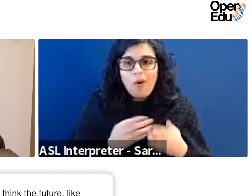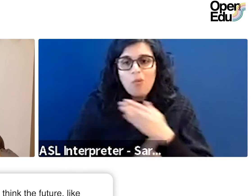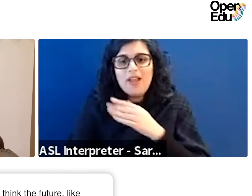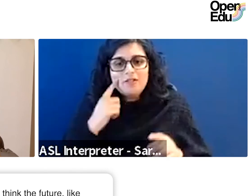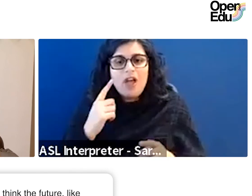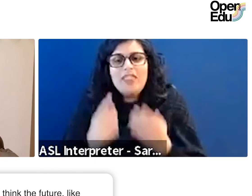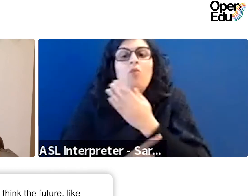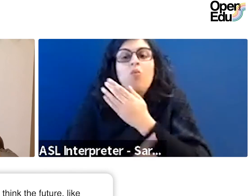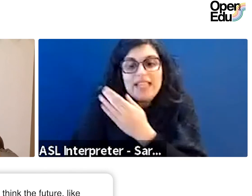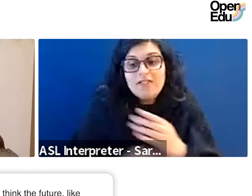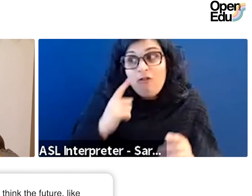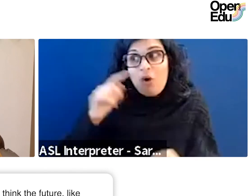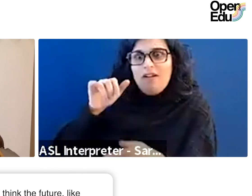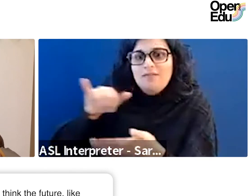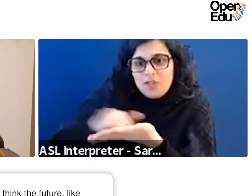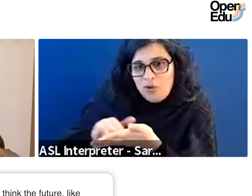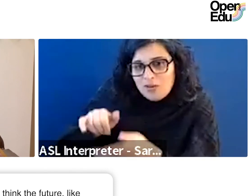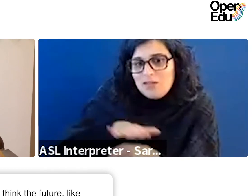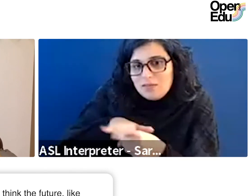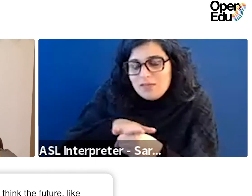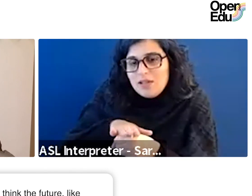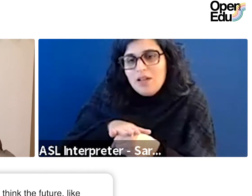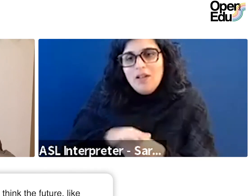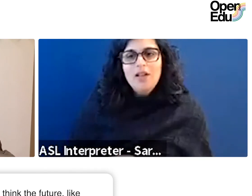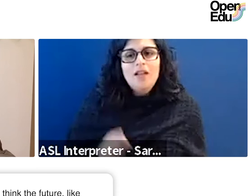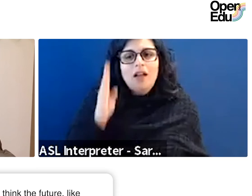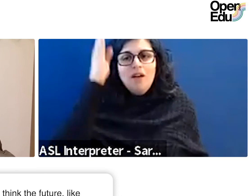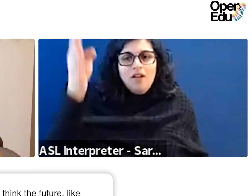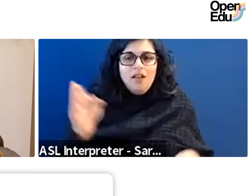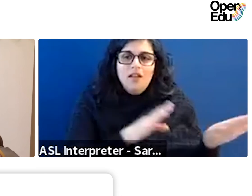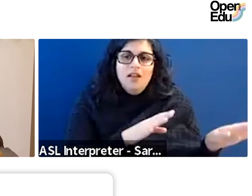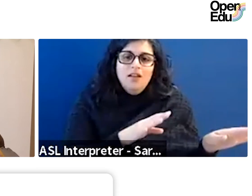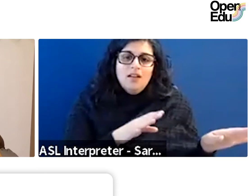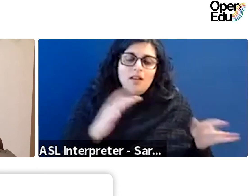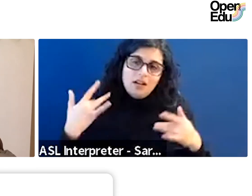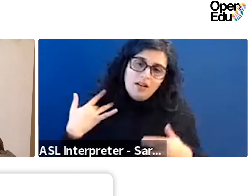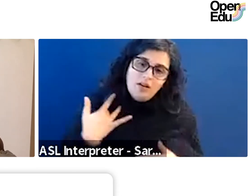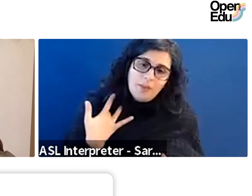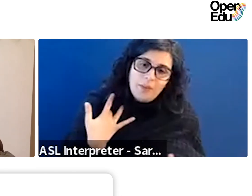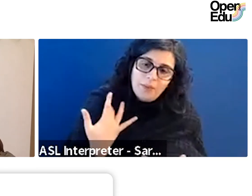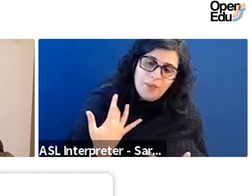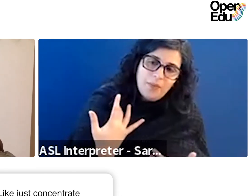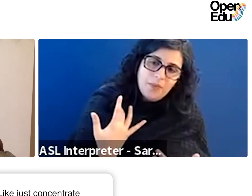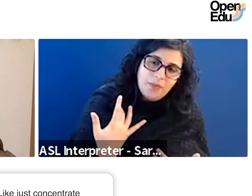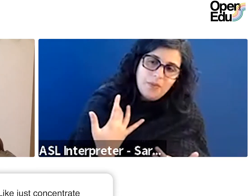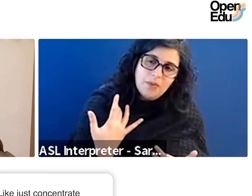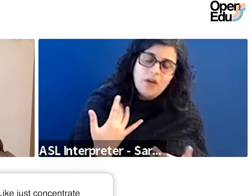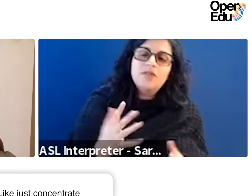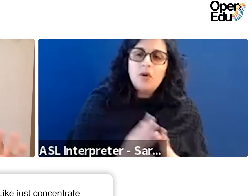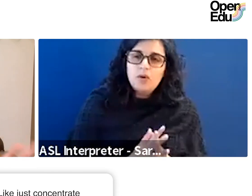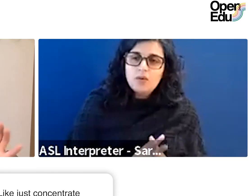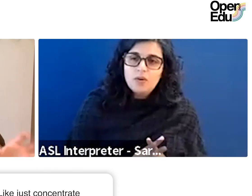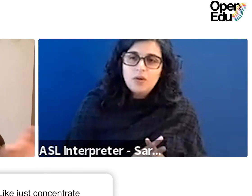think the future fashion design brands that are sustainable will